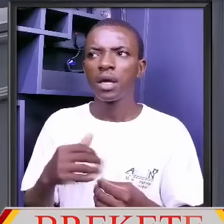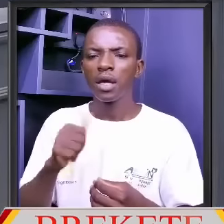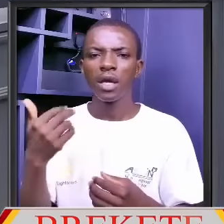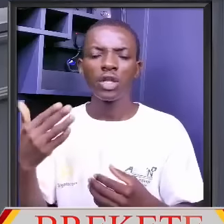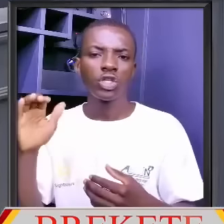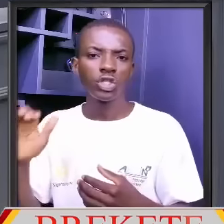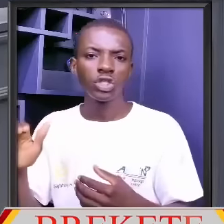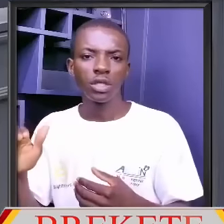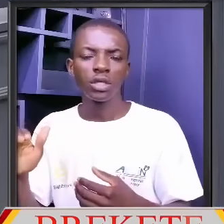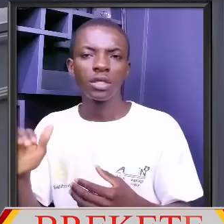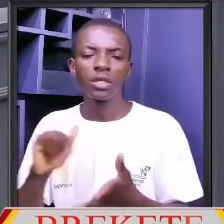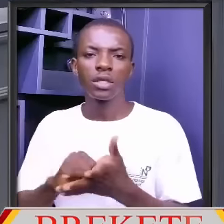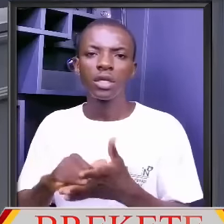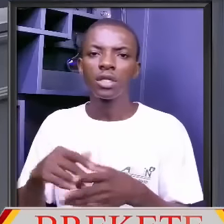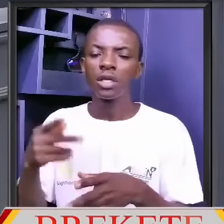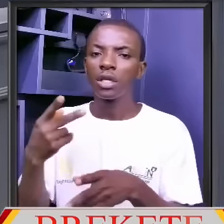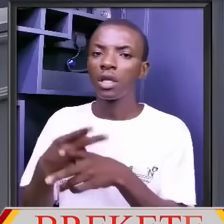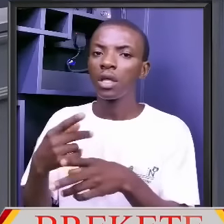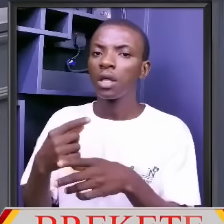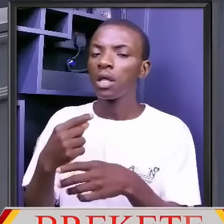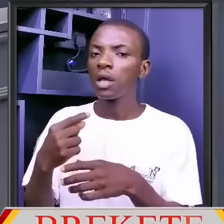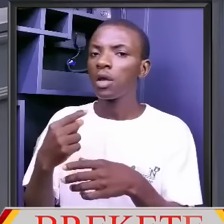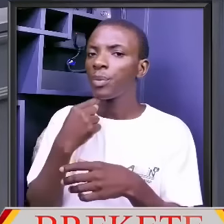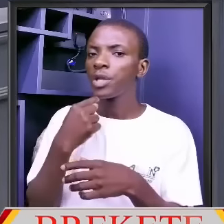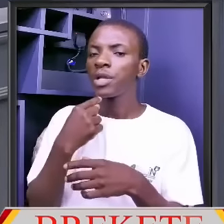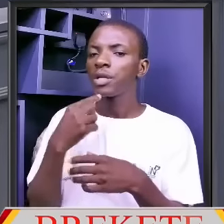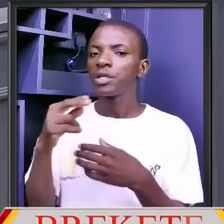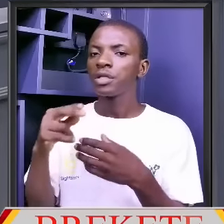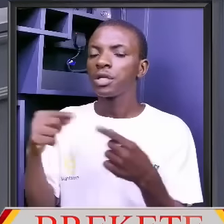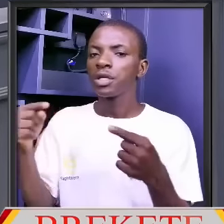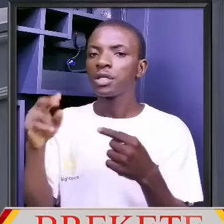Any child where they keep malice with the mama,